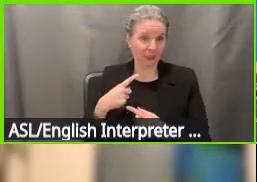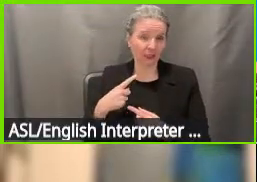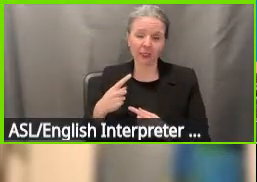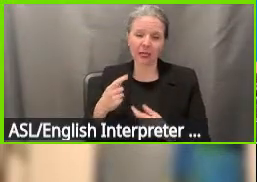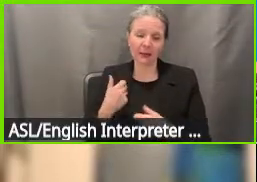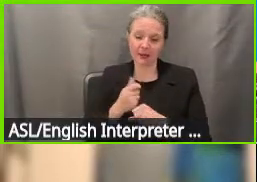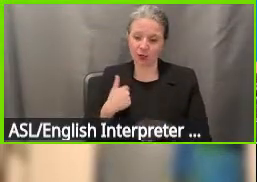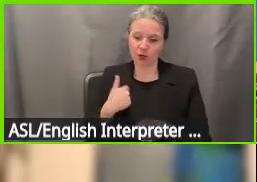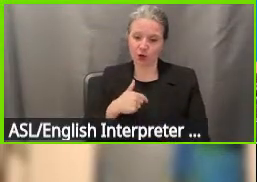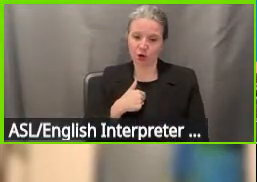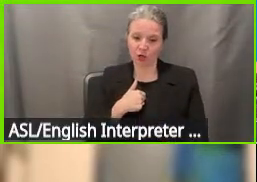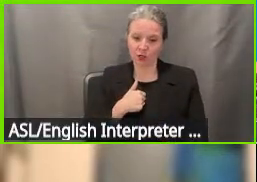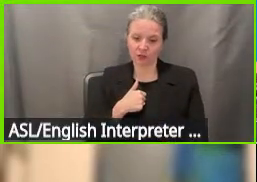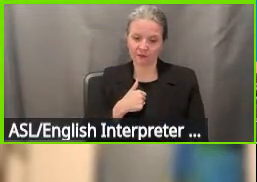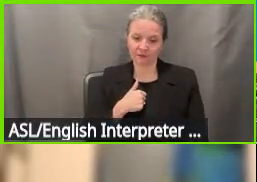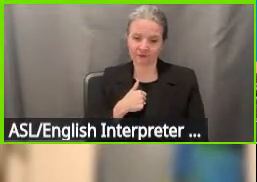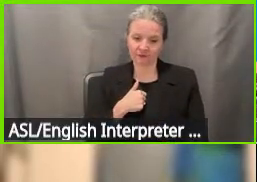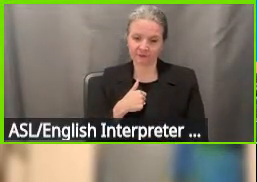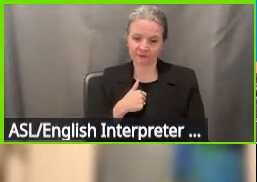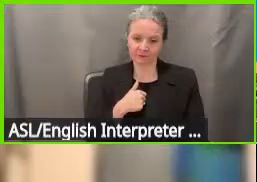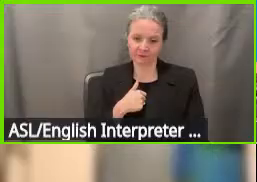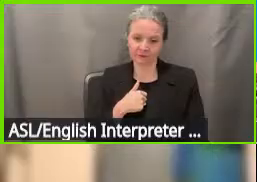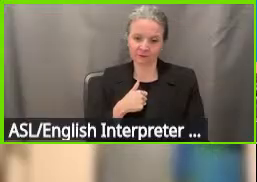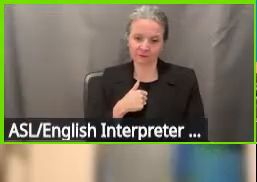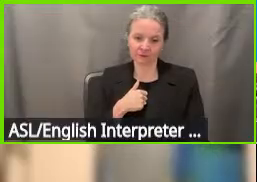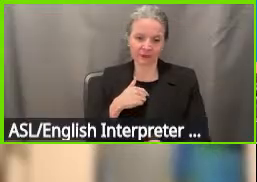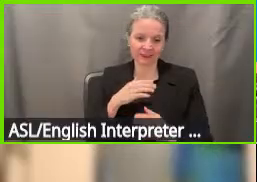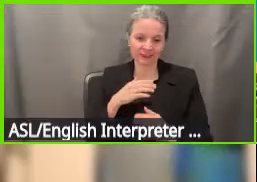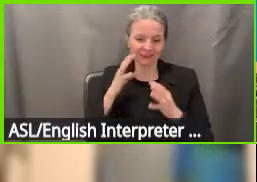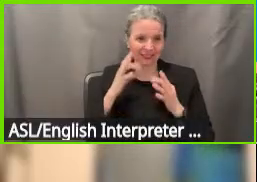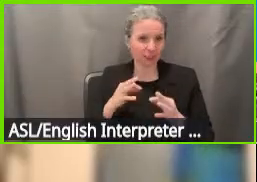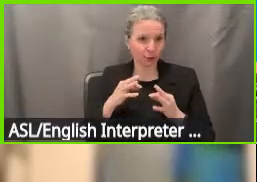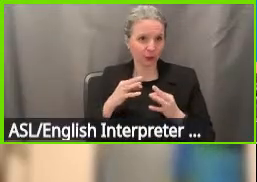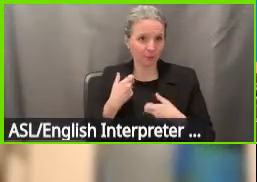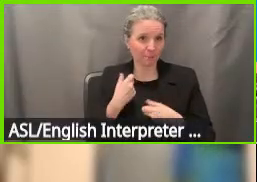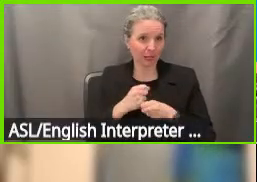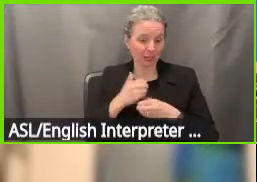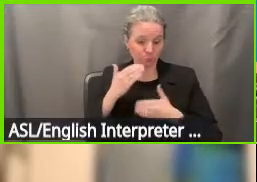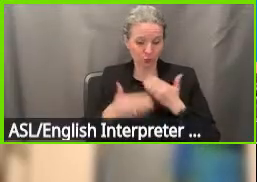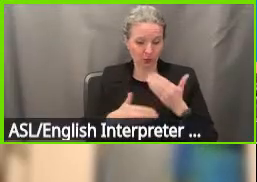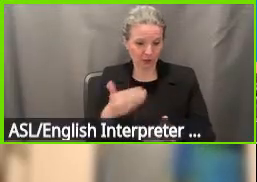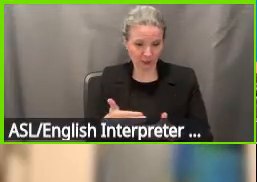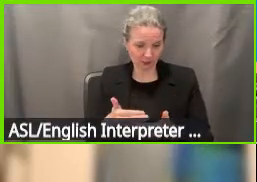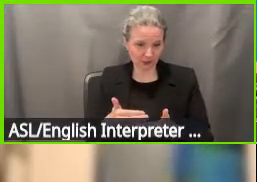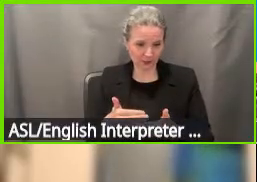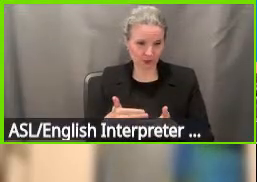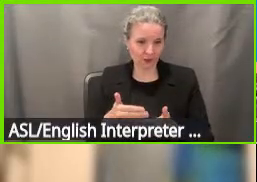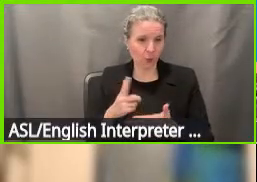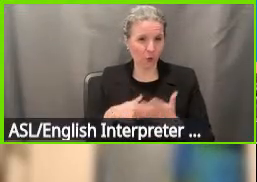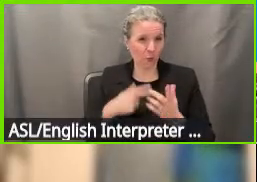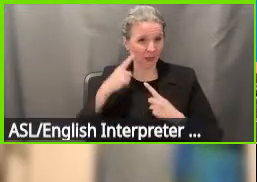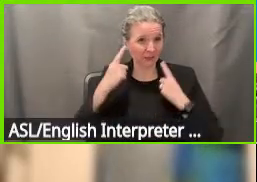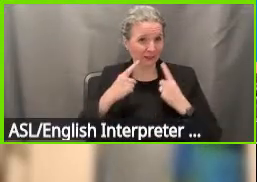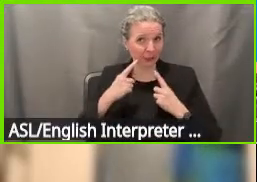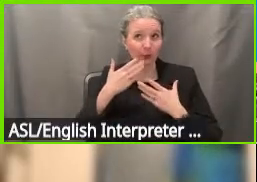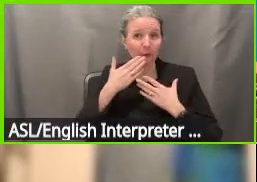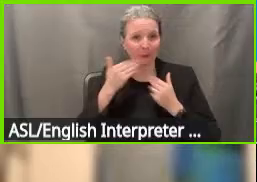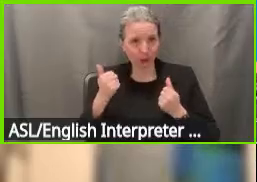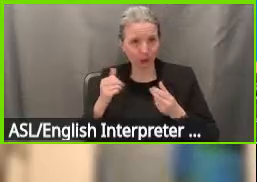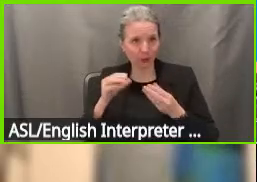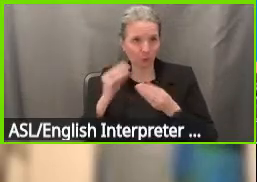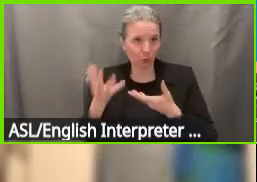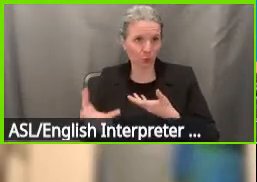make our whole decision-making process and what we've considered along the way better and more